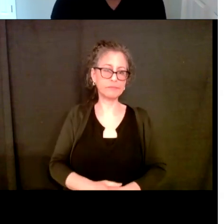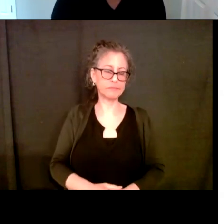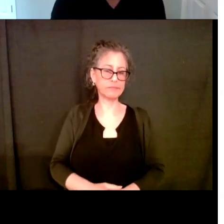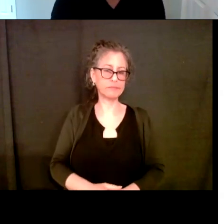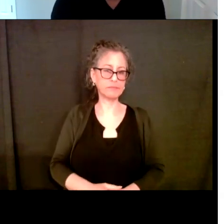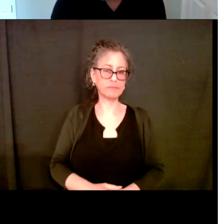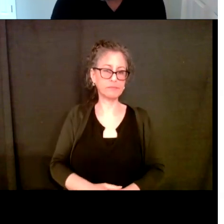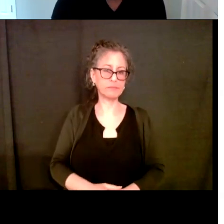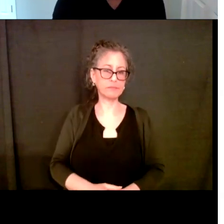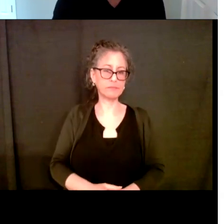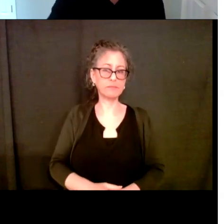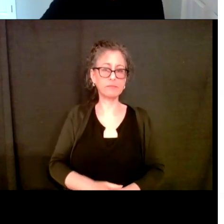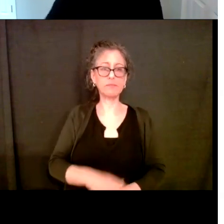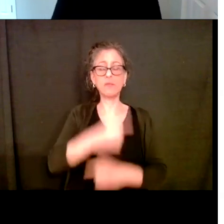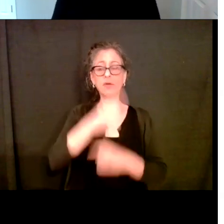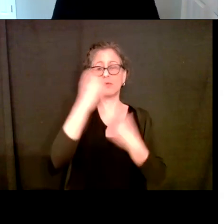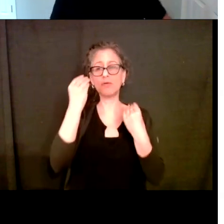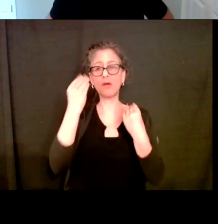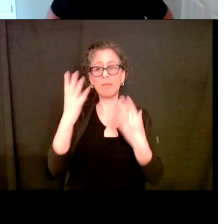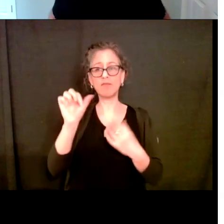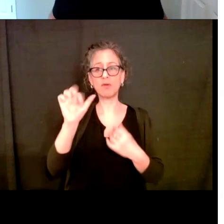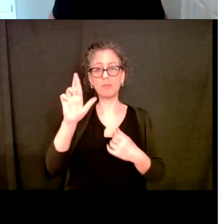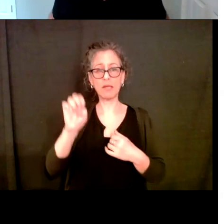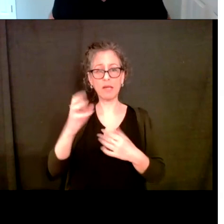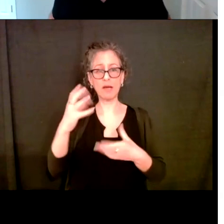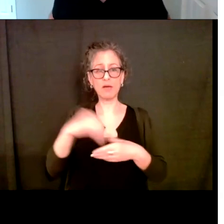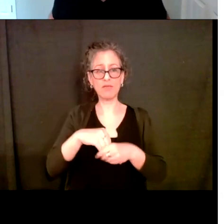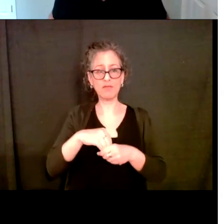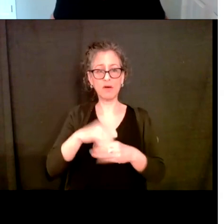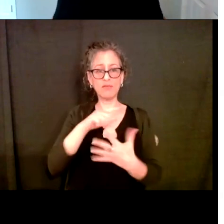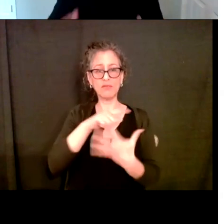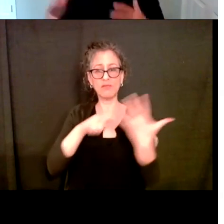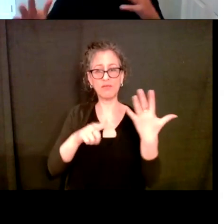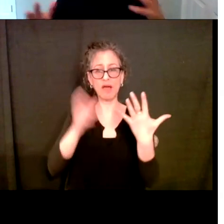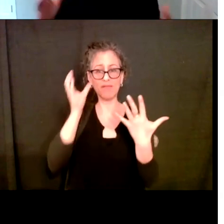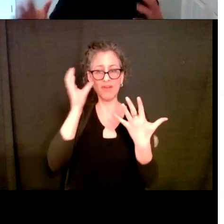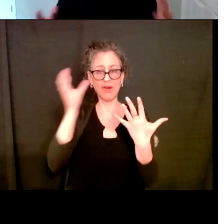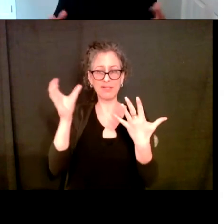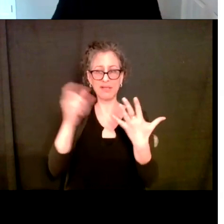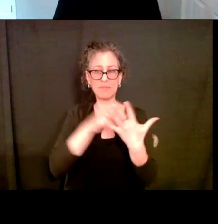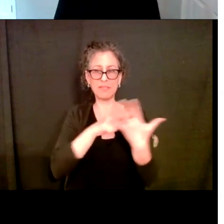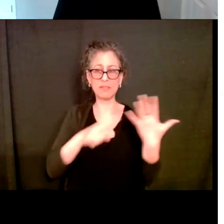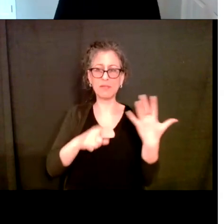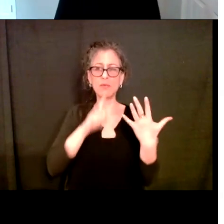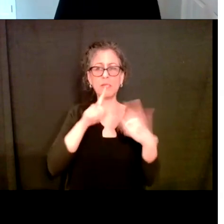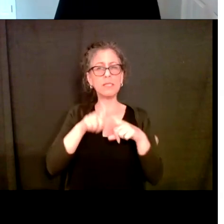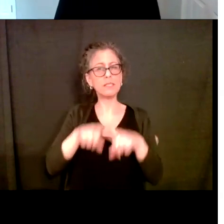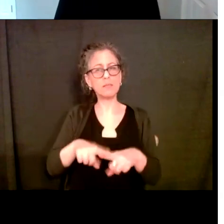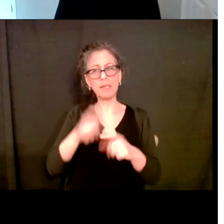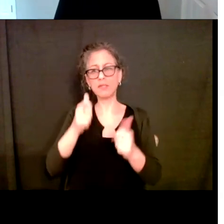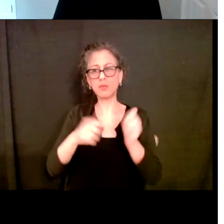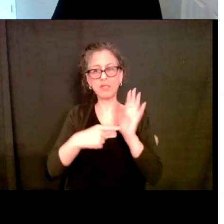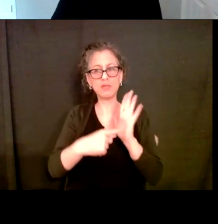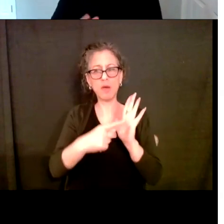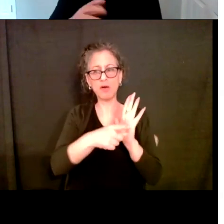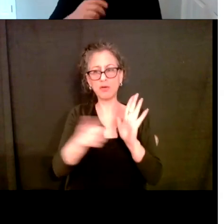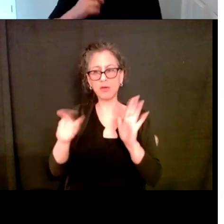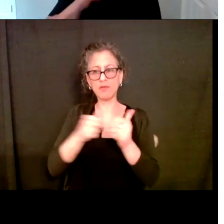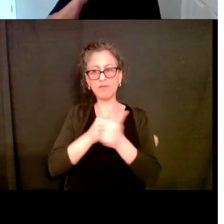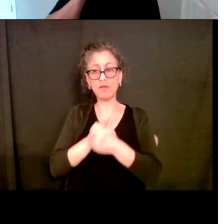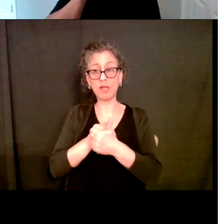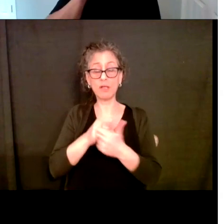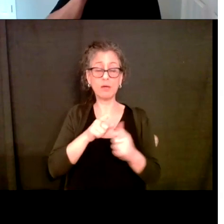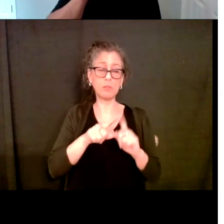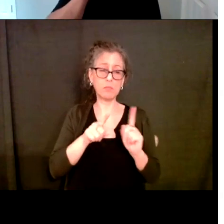So trauma-informed care involves 5 principles. And again, this depends on the model that you follow. But the one